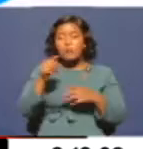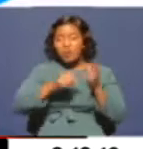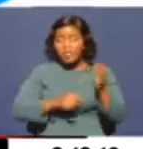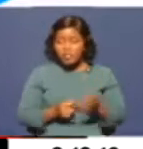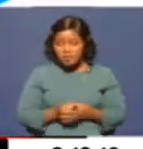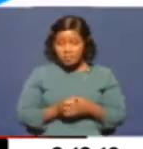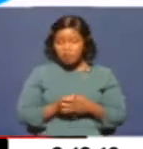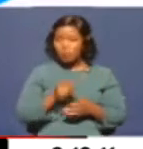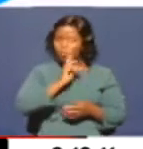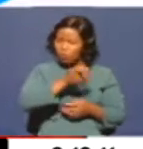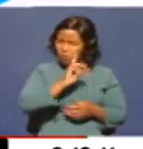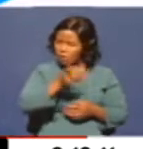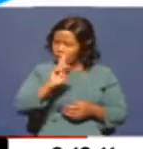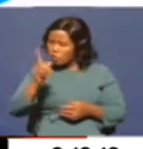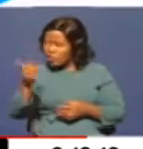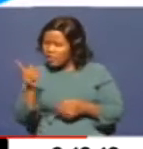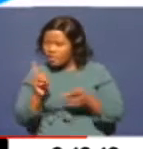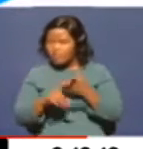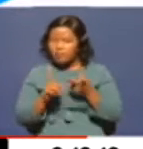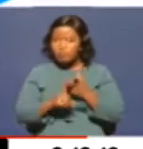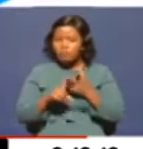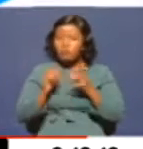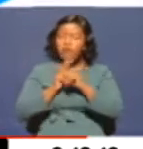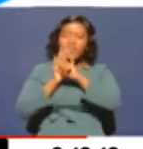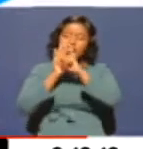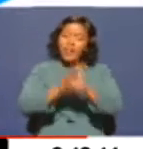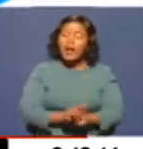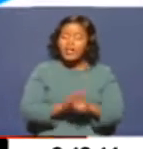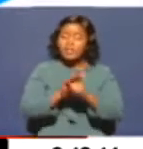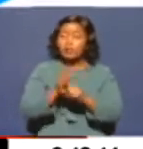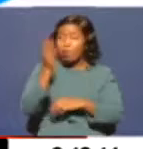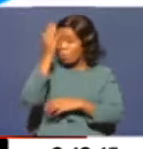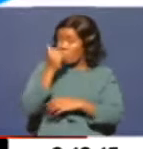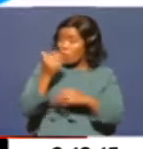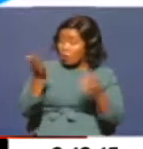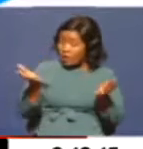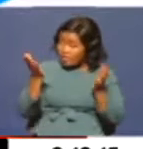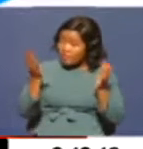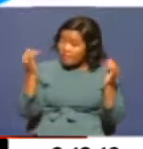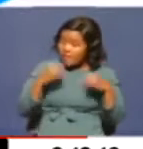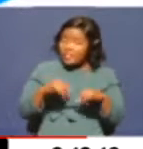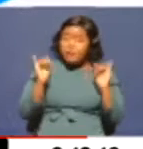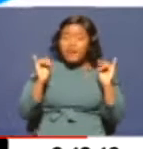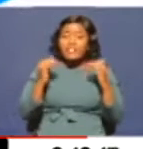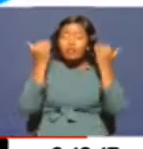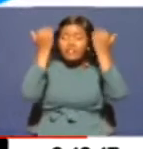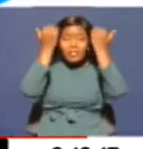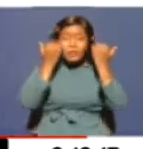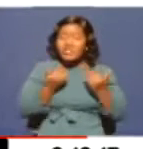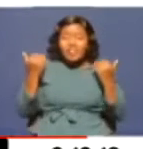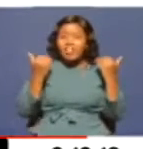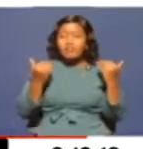to threaten, intimidate, and harass so that the independence of the judiciary is